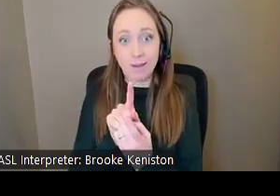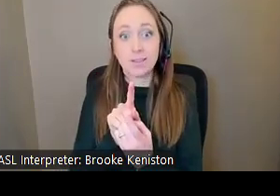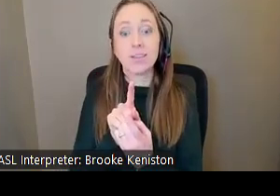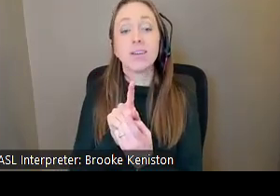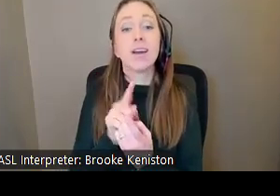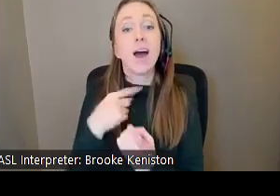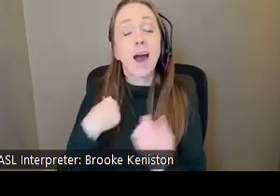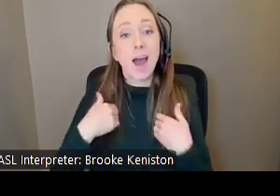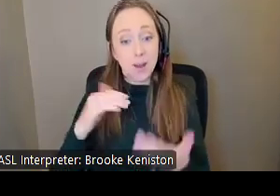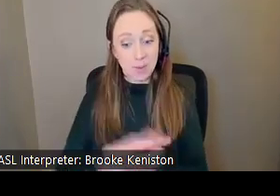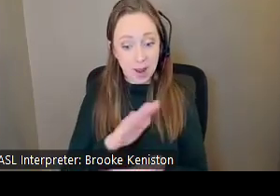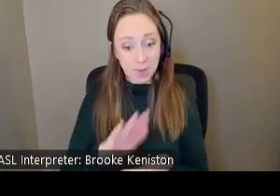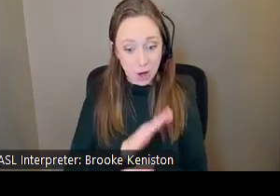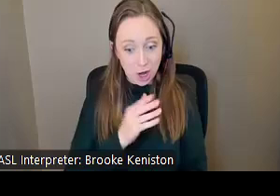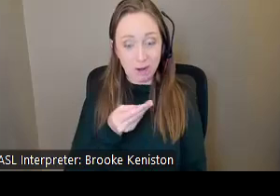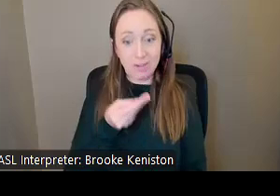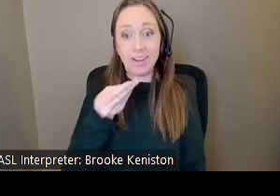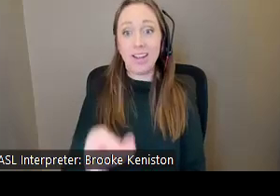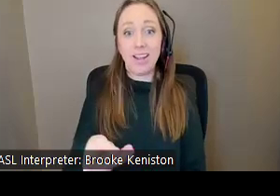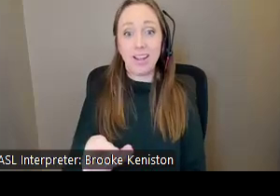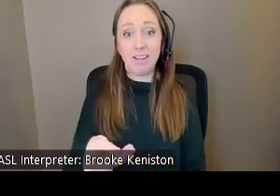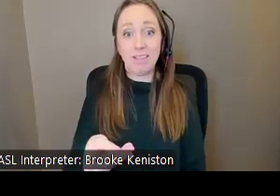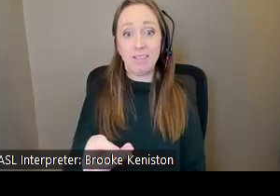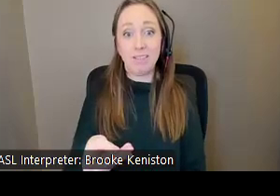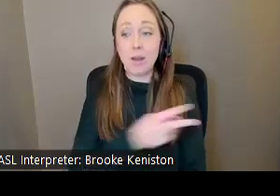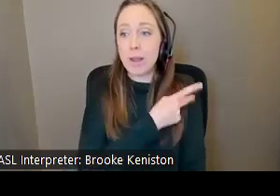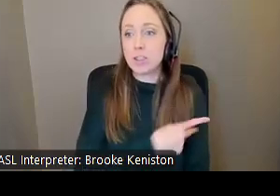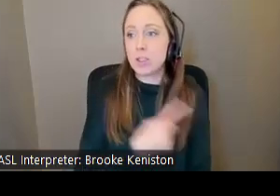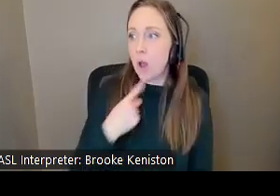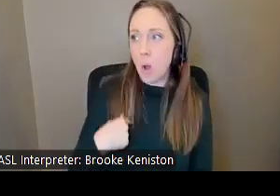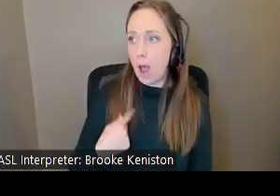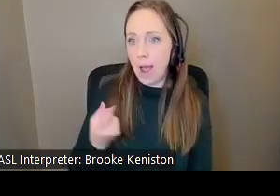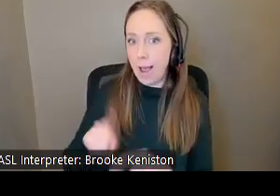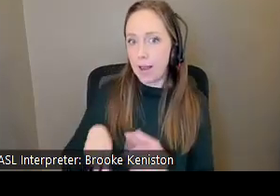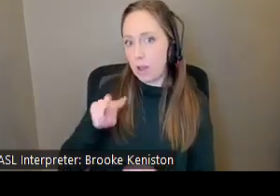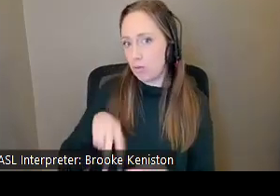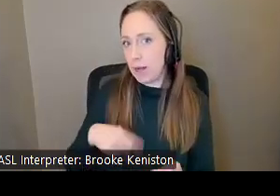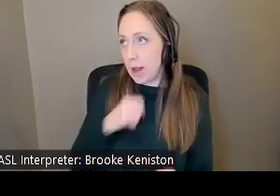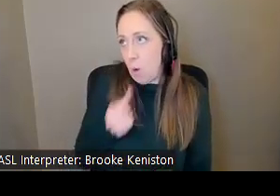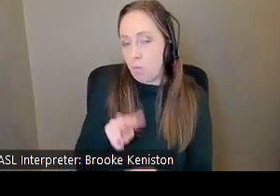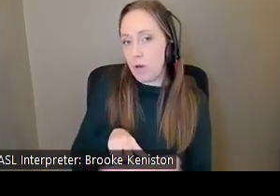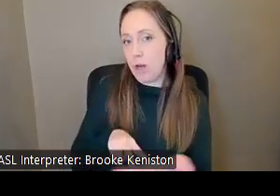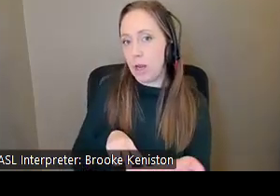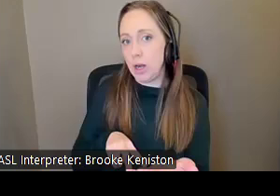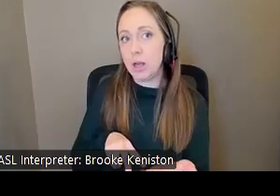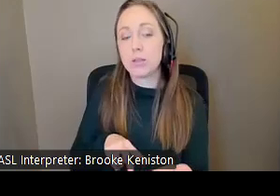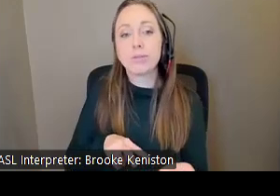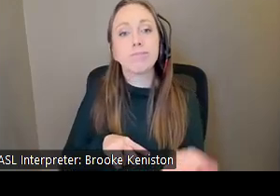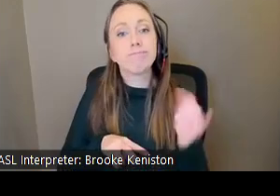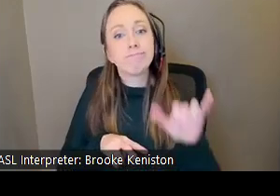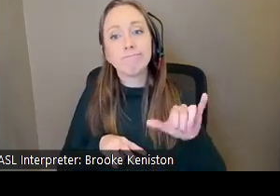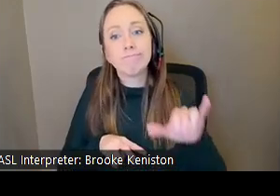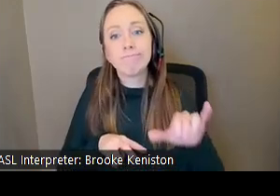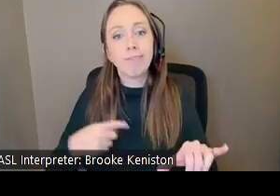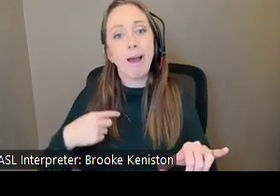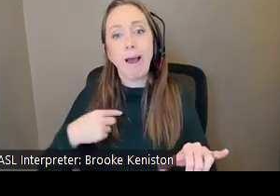read, right? I completely missed that in my interaction with her. So she looks up things on the phone with